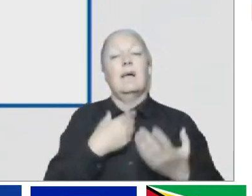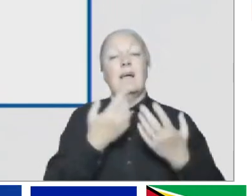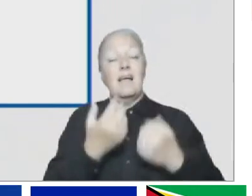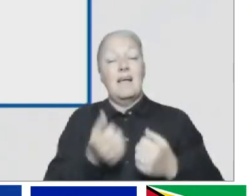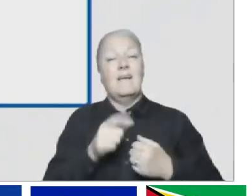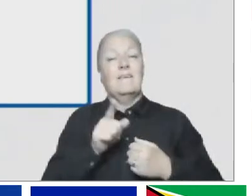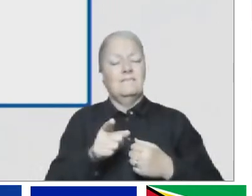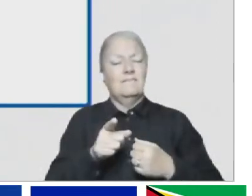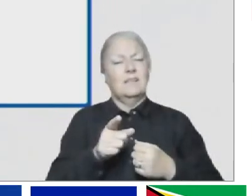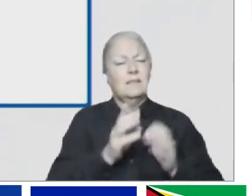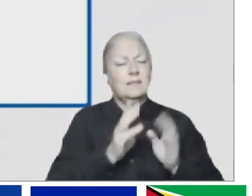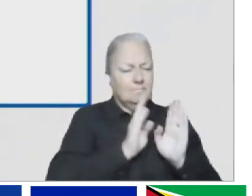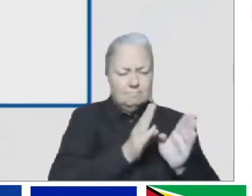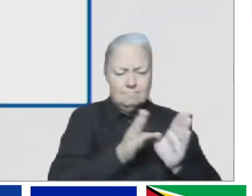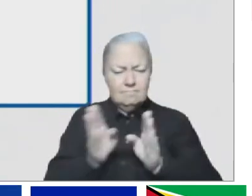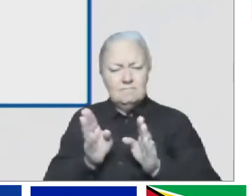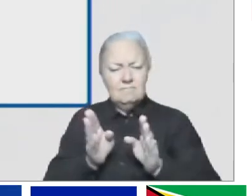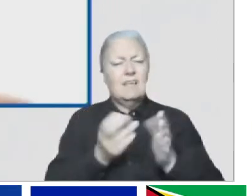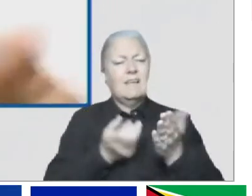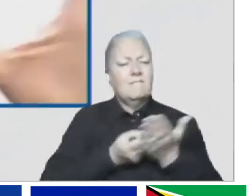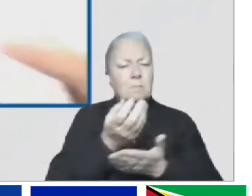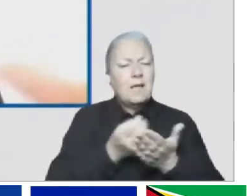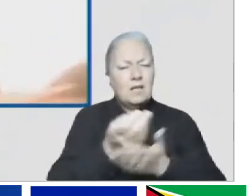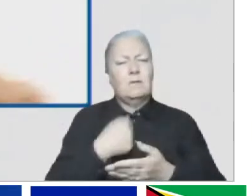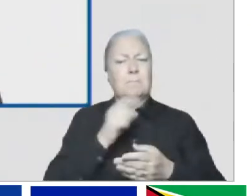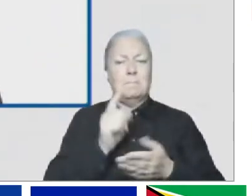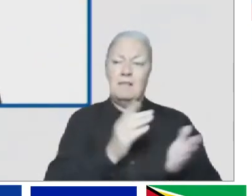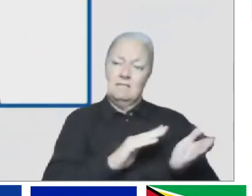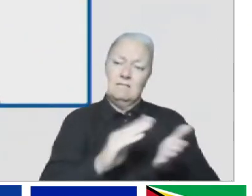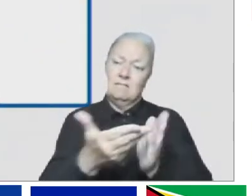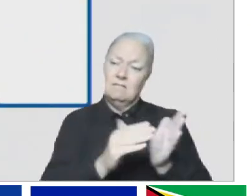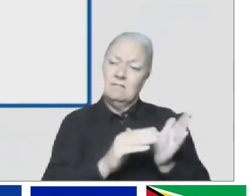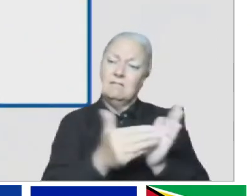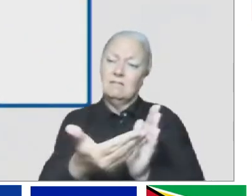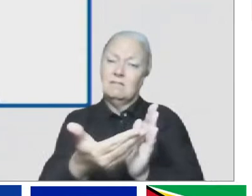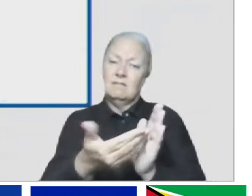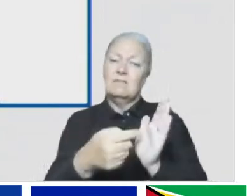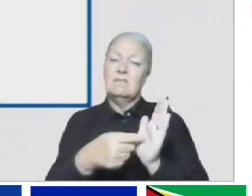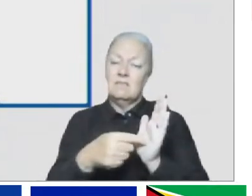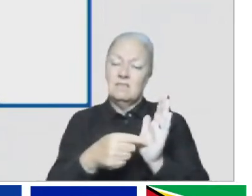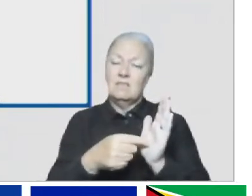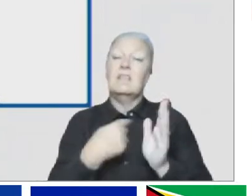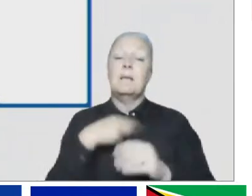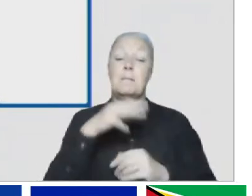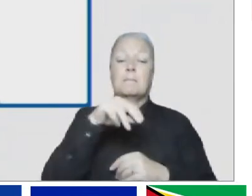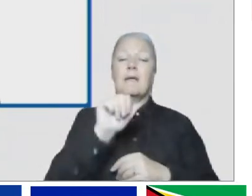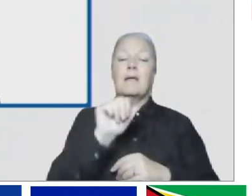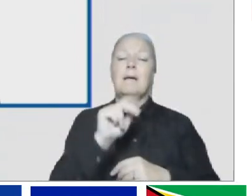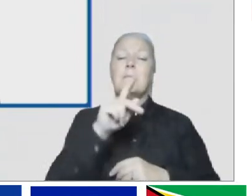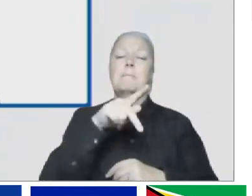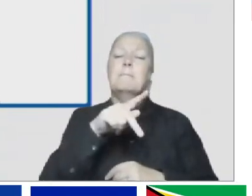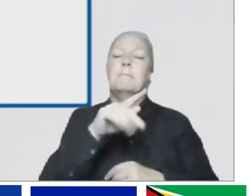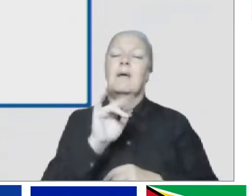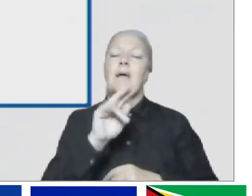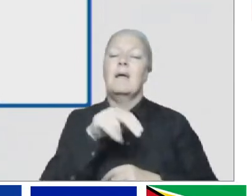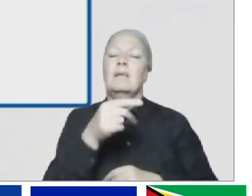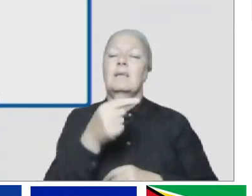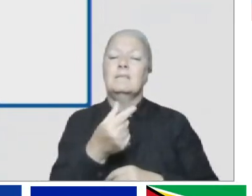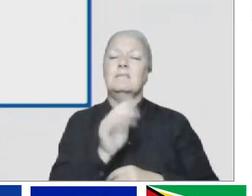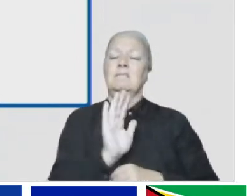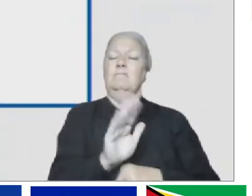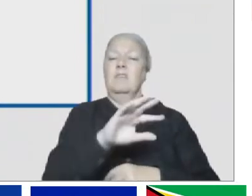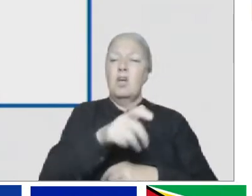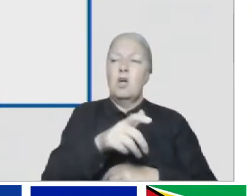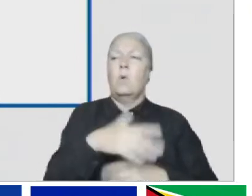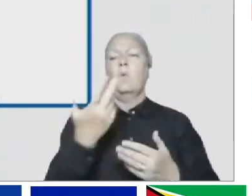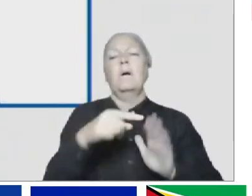spatially. So that was important as we were mapping the areas of the country and giving policy advice to help to manage the